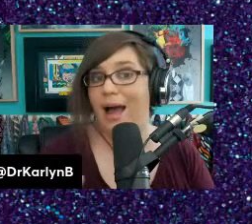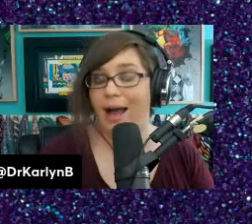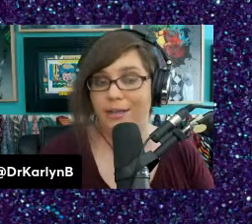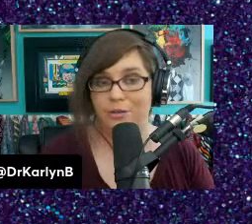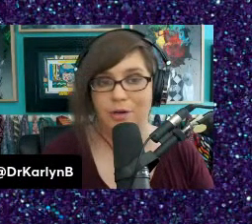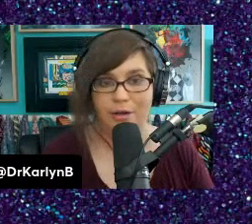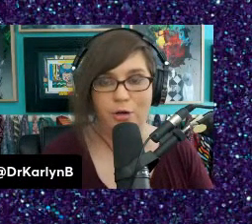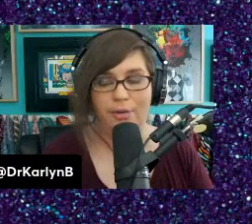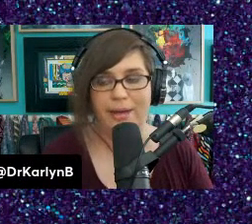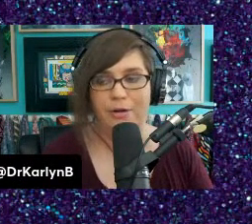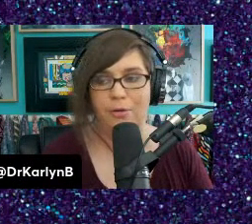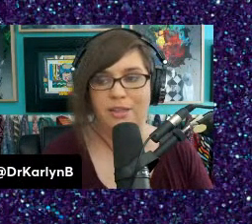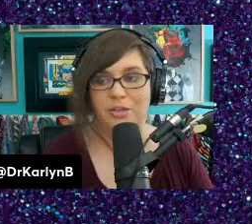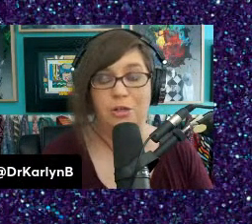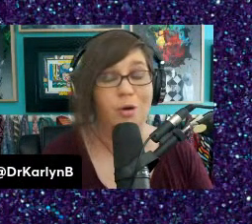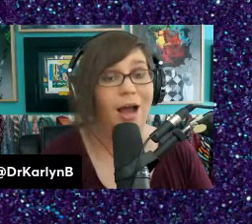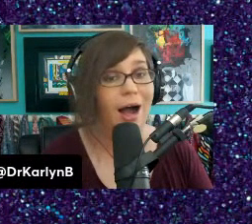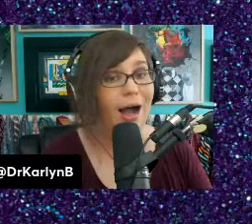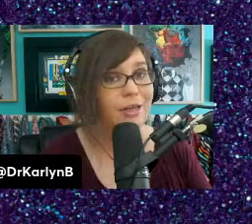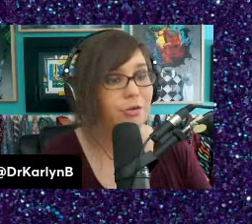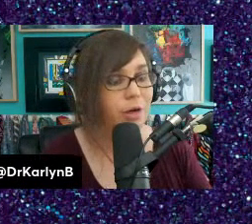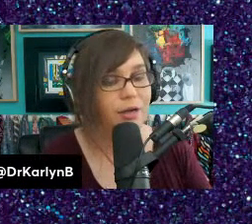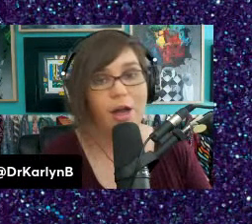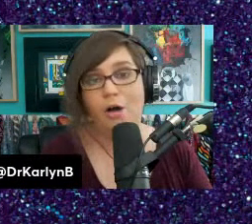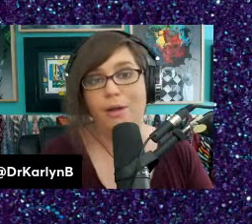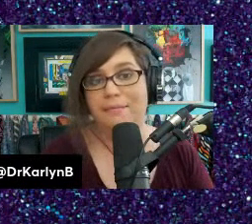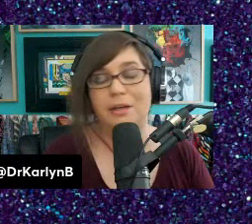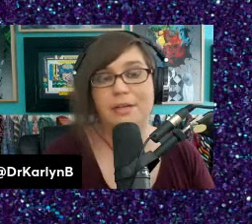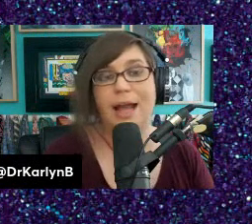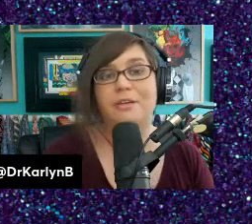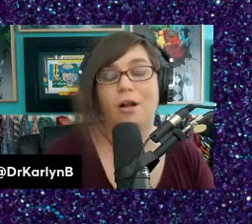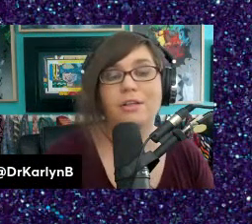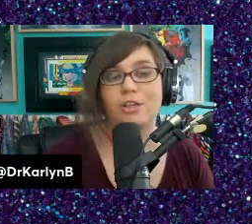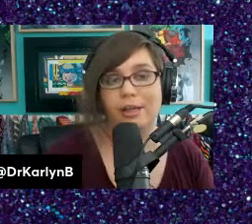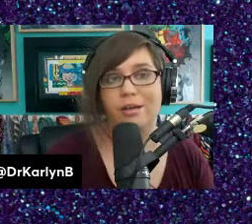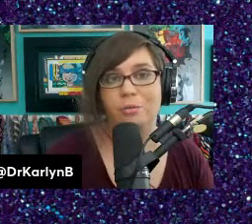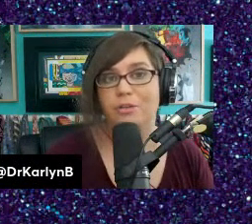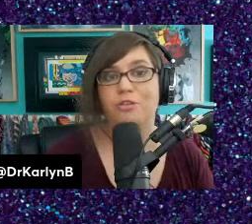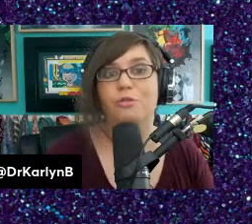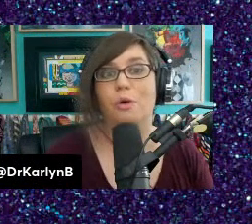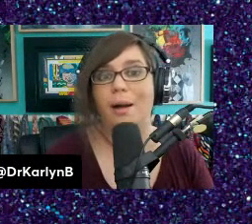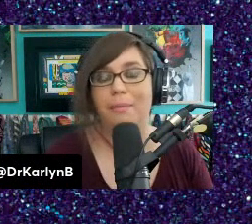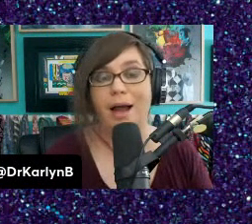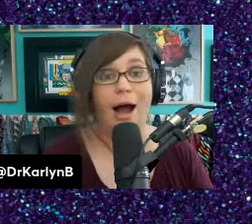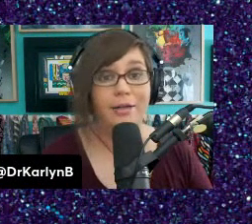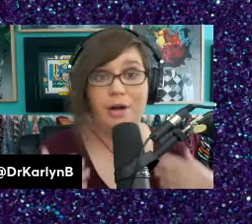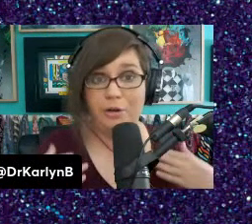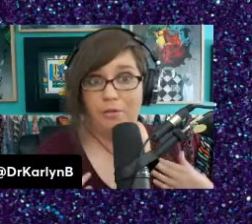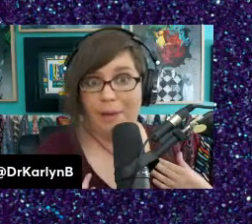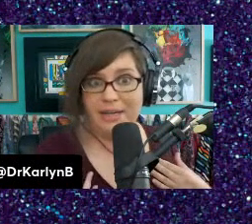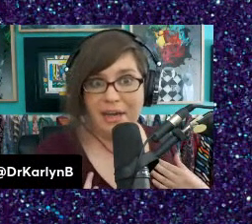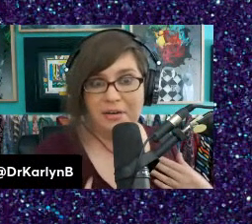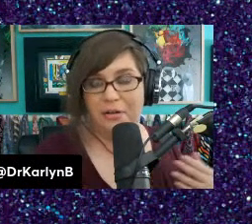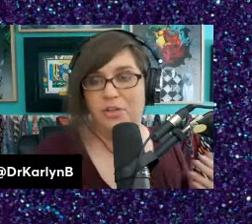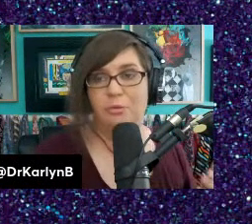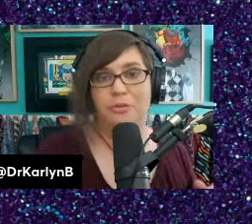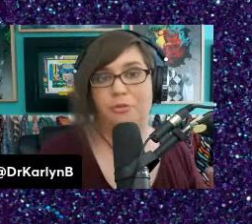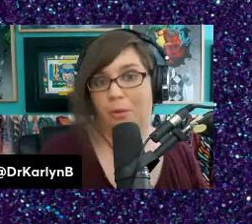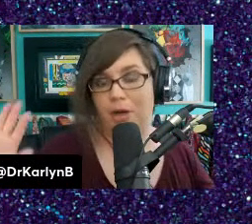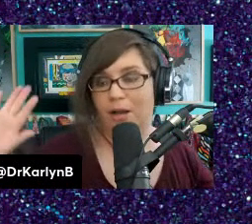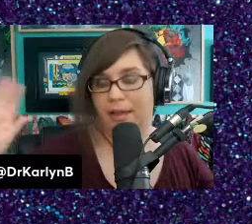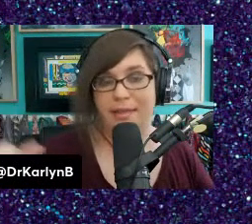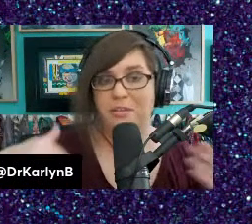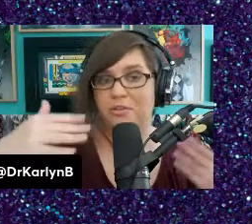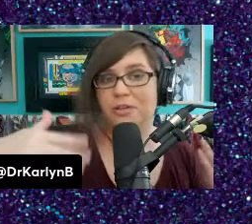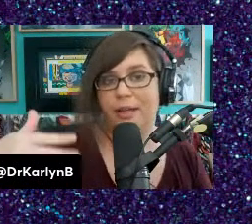say. I do not know what they are going to do. I do not know if their technology will screw up. I do not know if my technology will screw